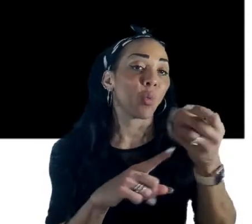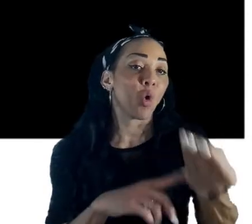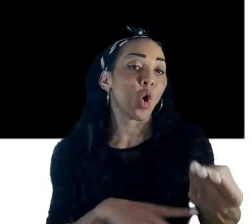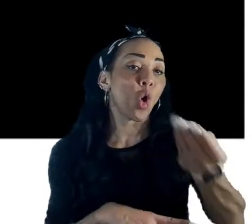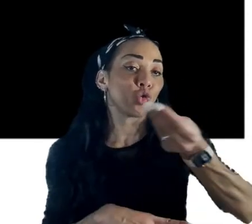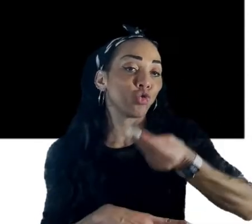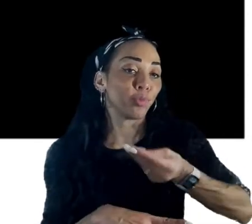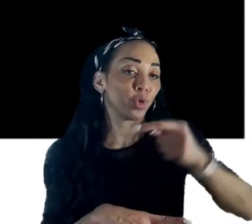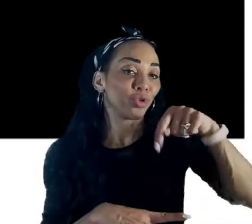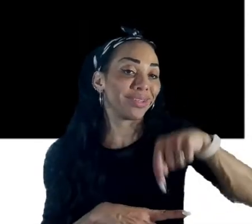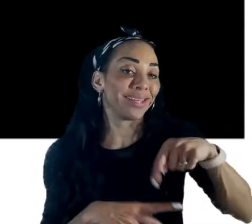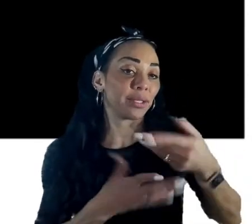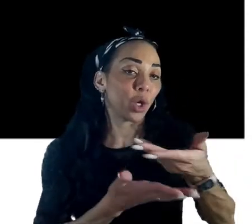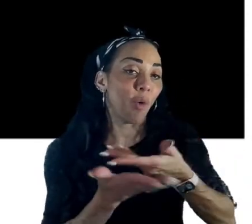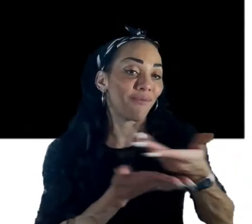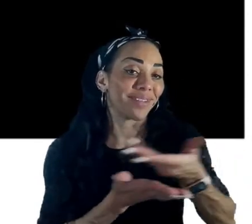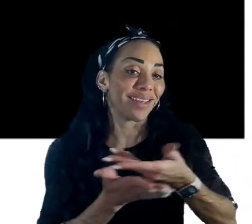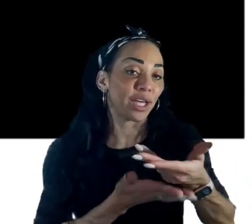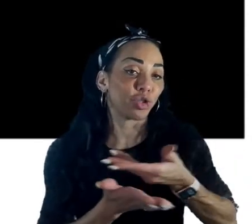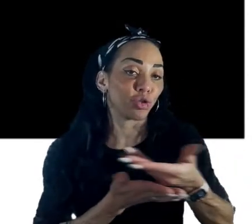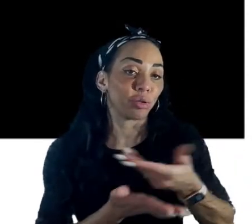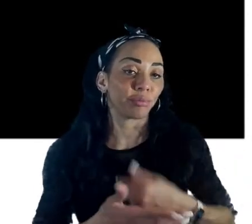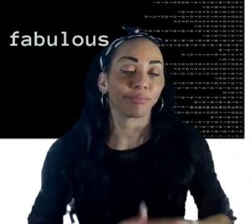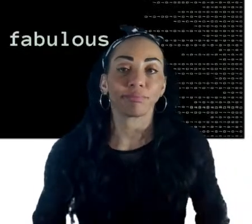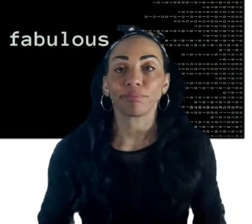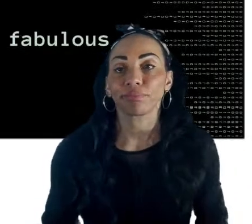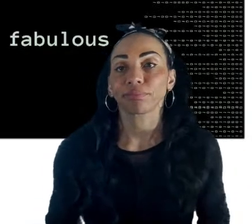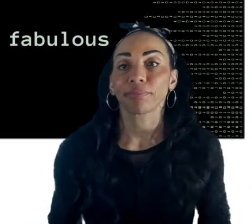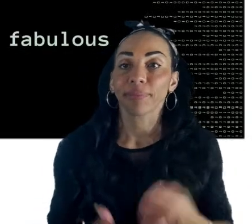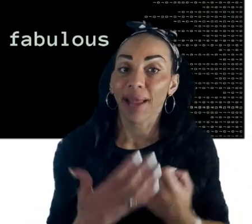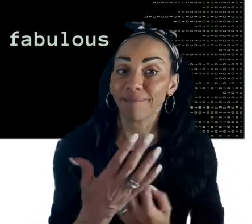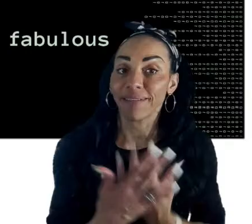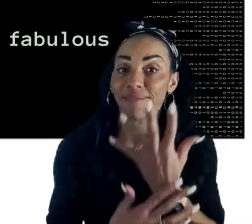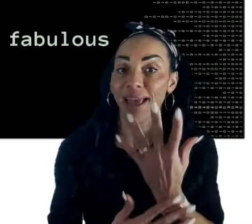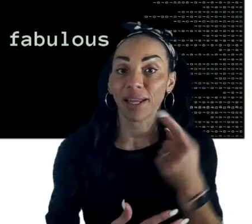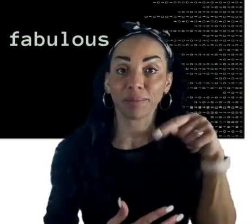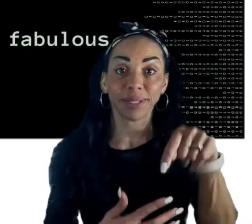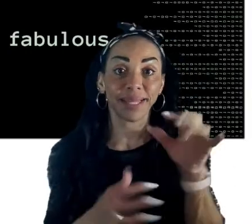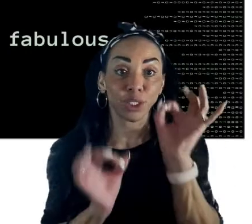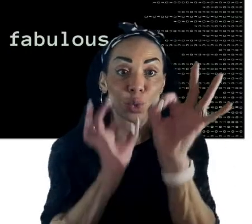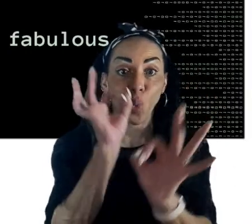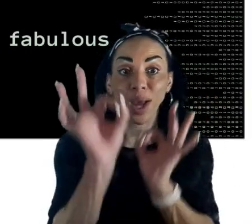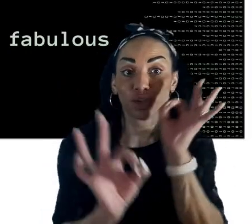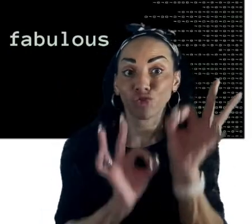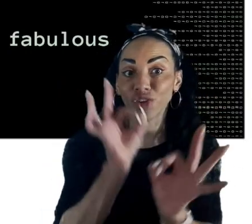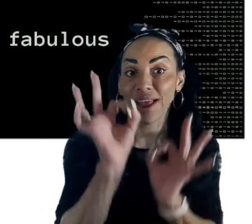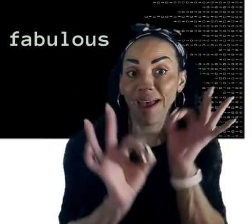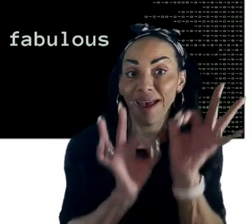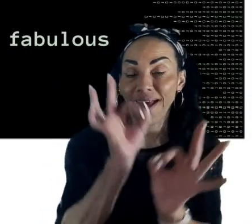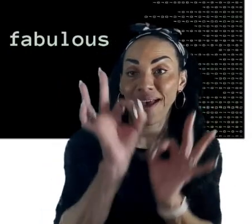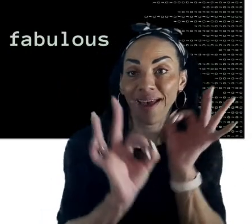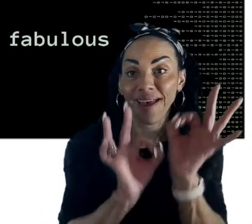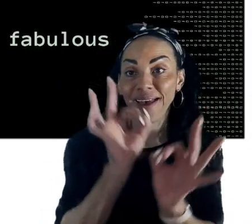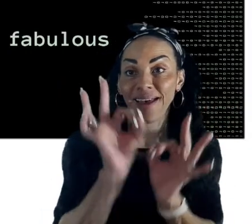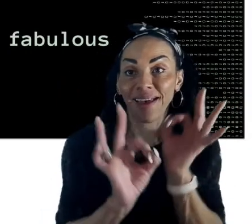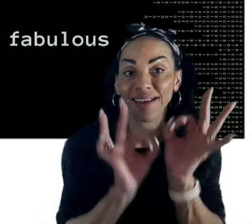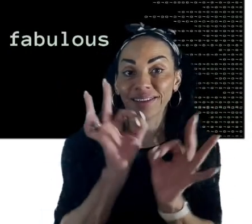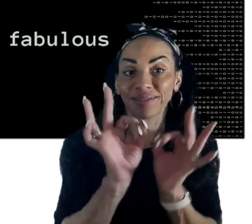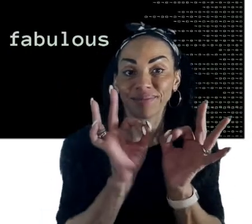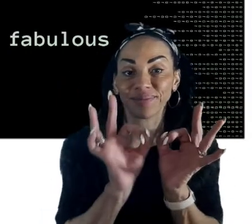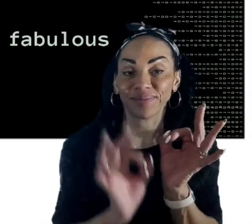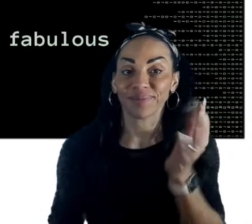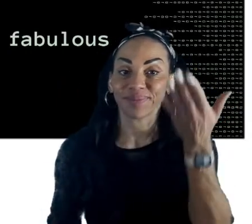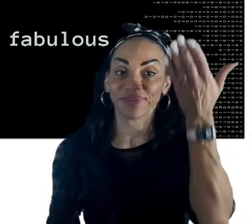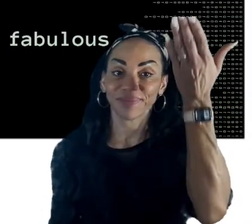So I've developed this questionnaire, and these are some words that